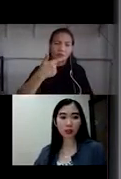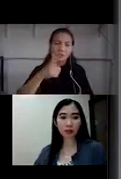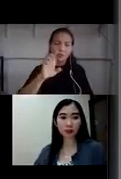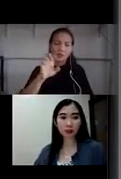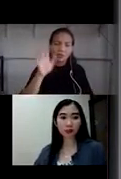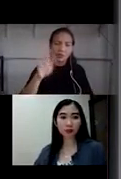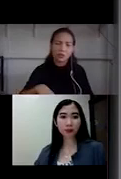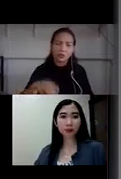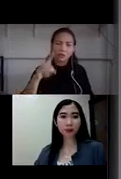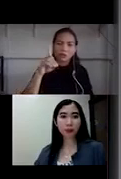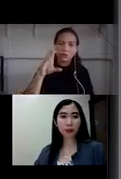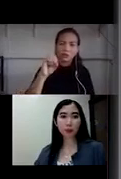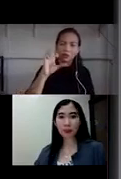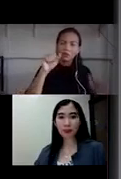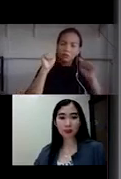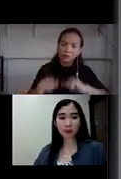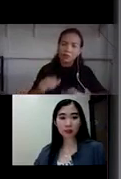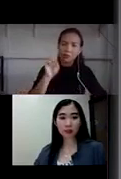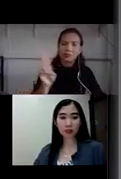use?